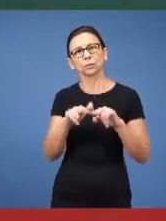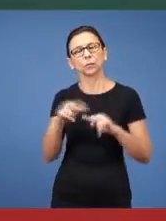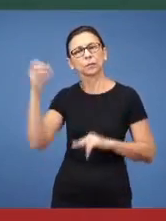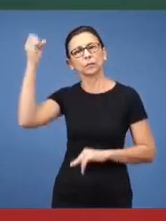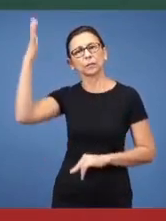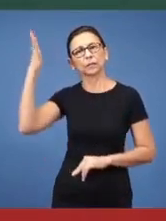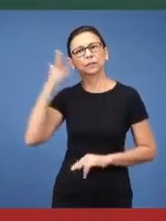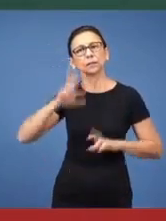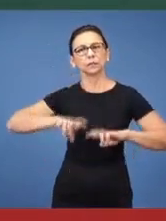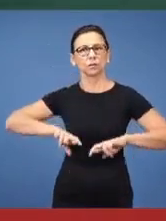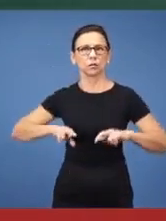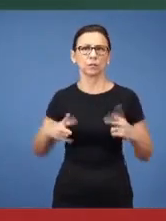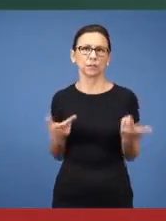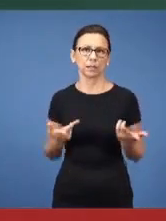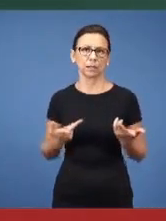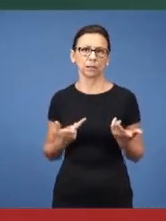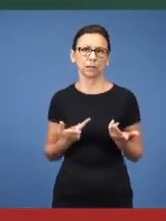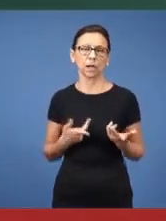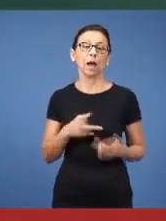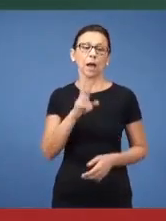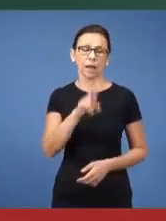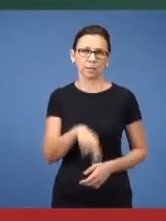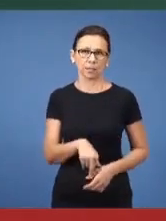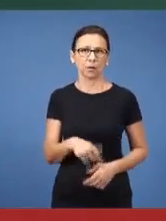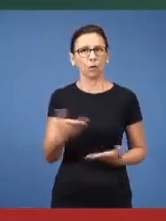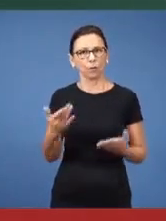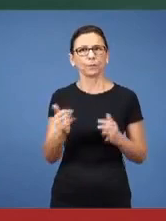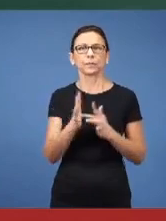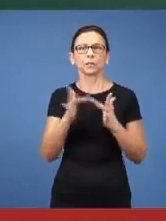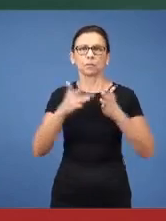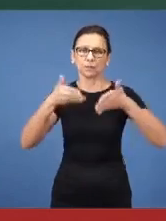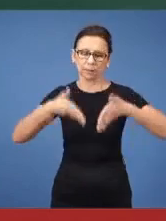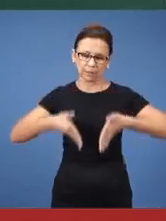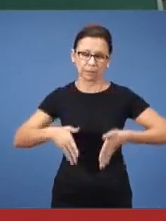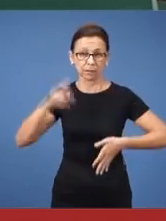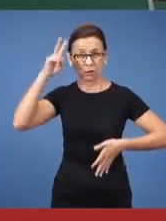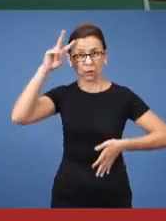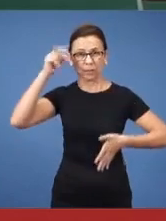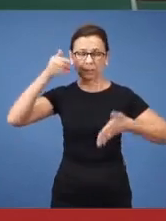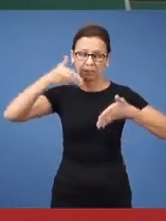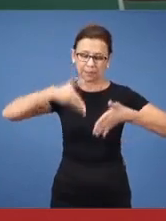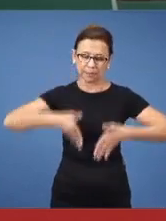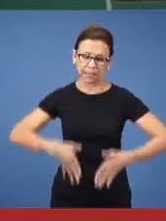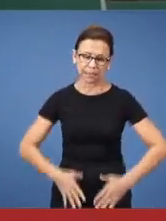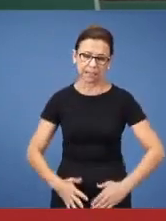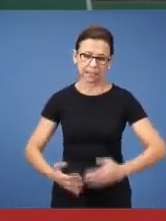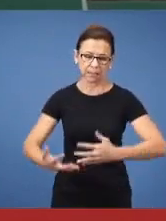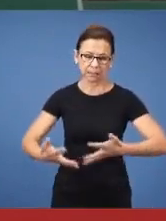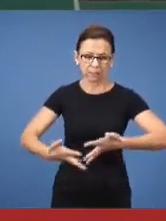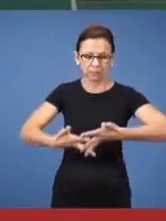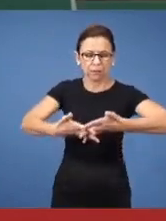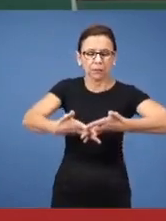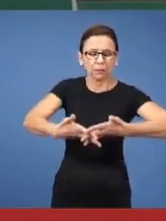through Revelations, it's different. Knowing Jesus through reason. Look, he was born in a manger.